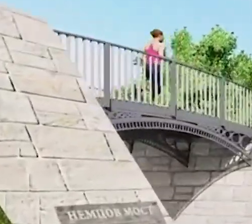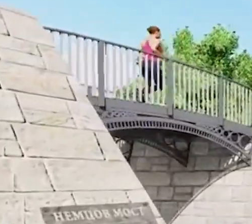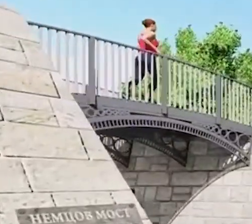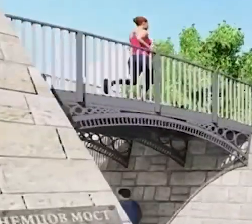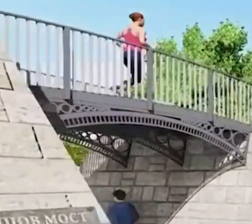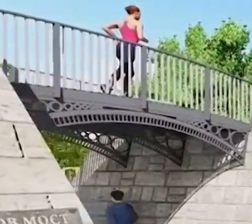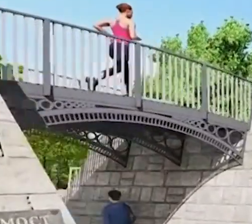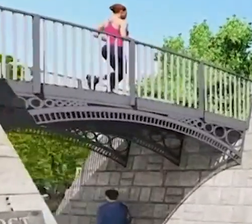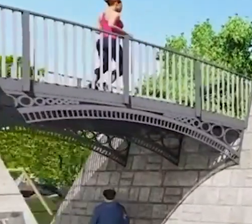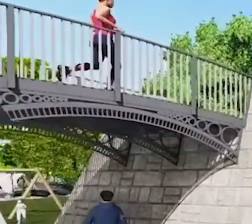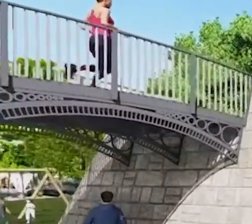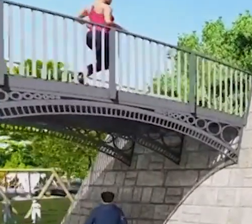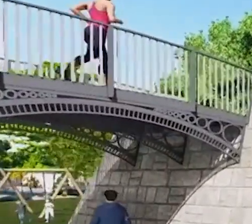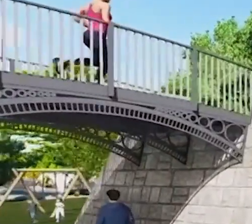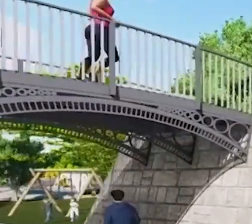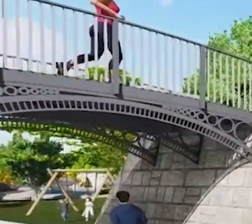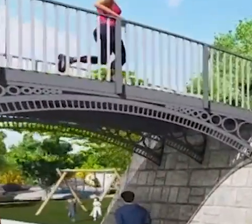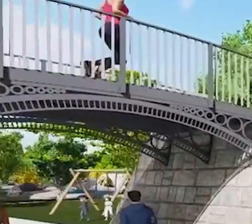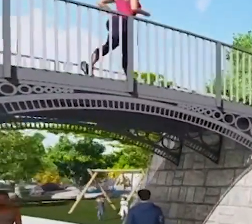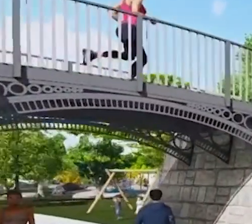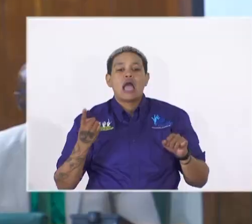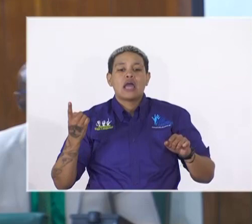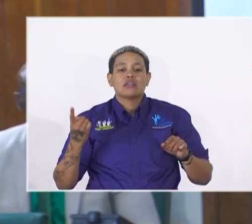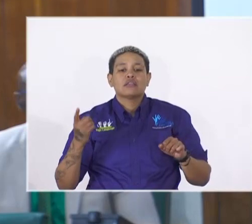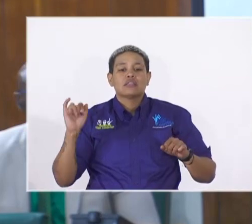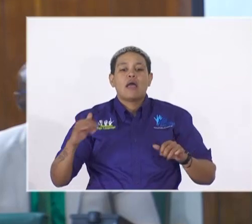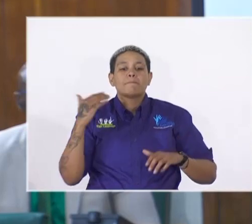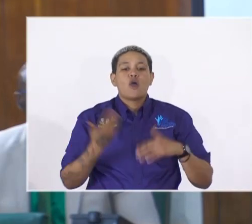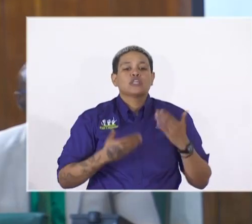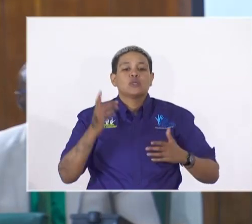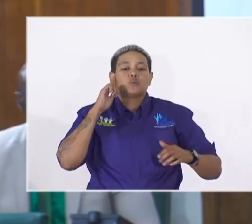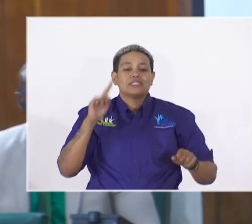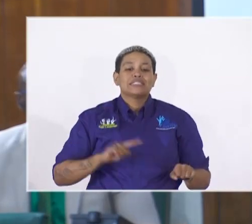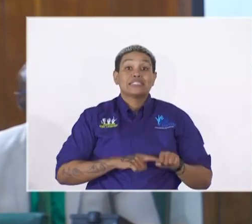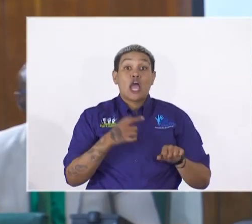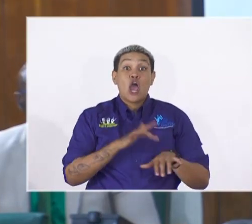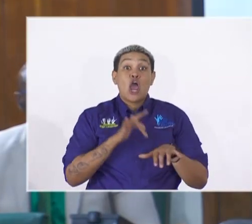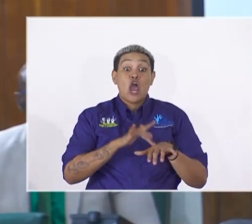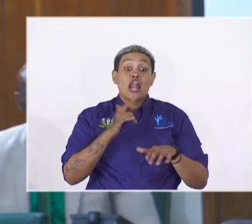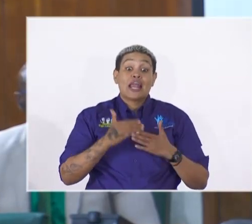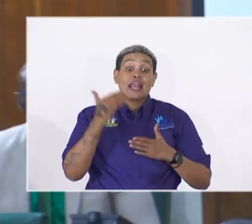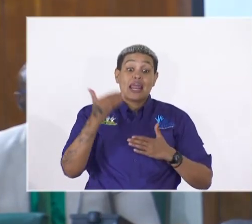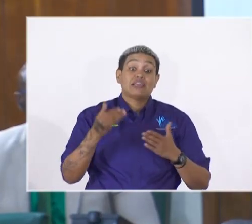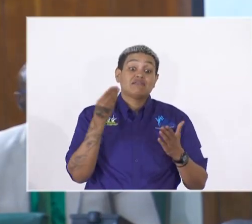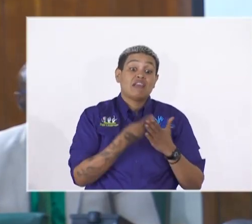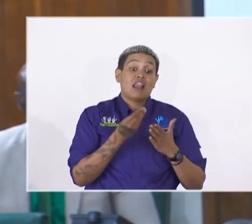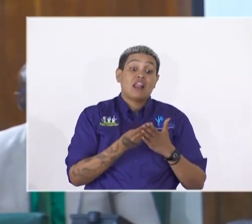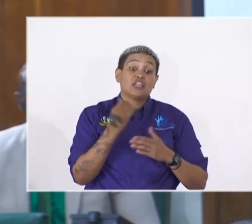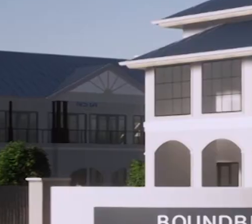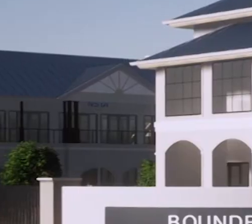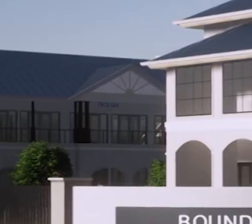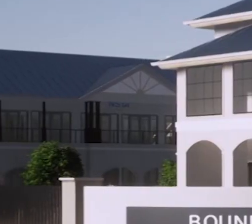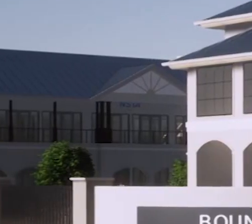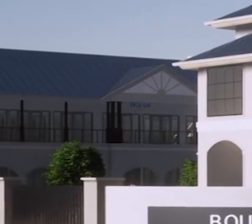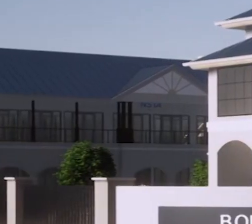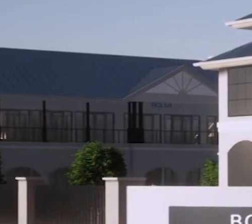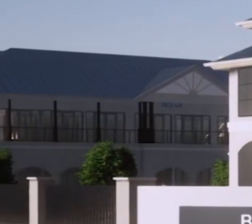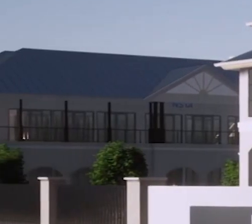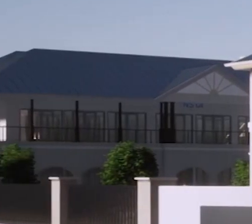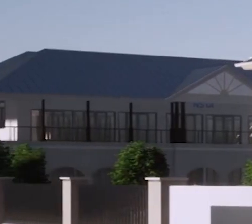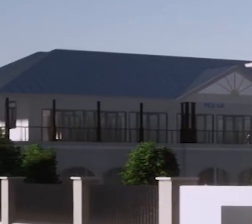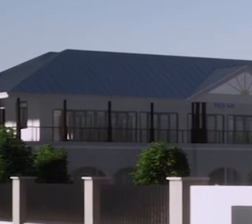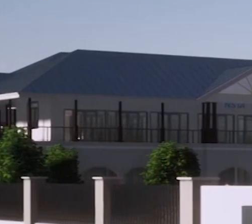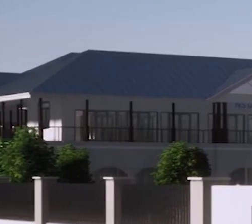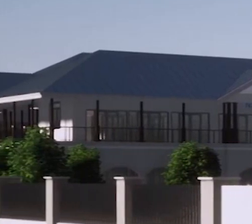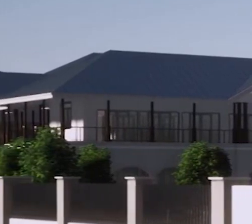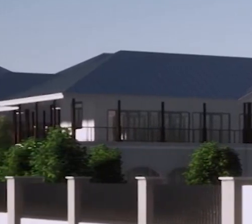school children to take trips to go there. That process will start early in the next fiscal year. Boundbrook